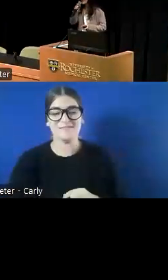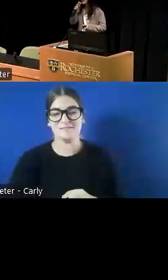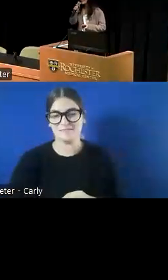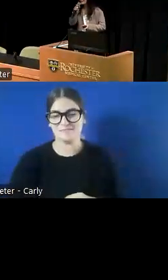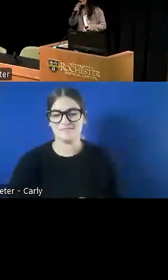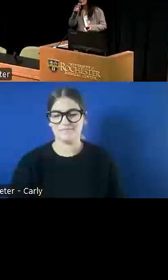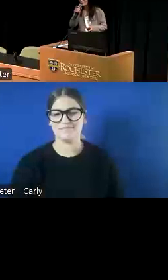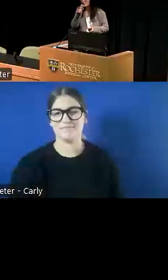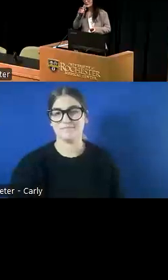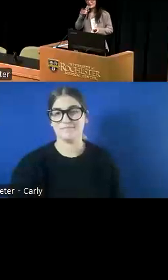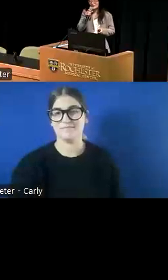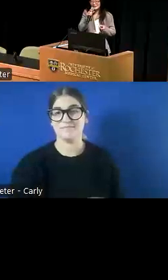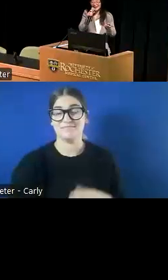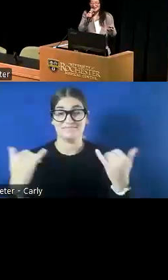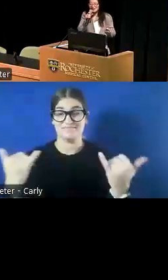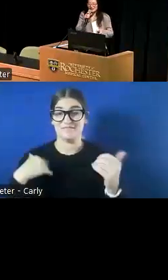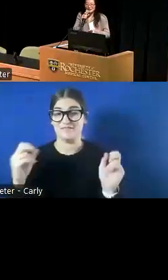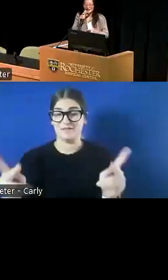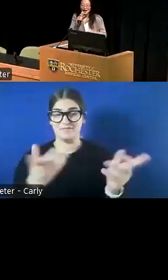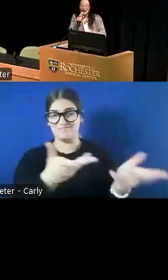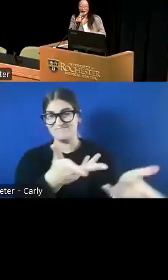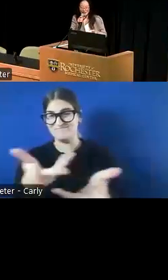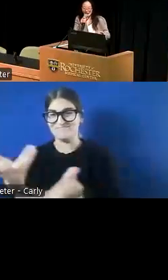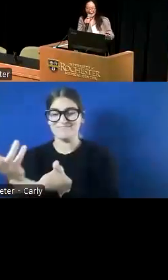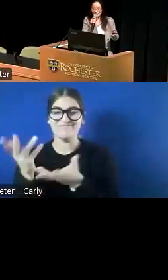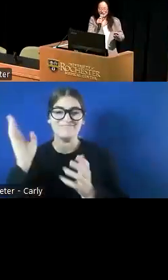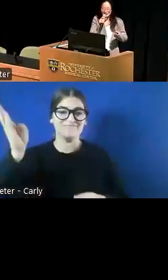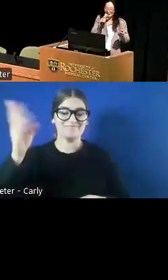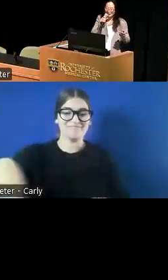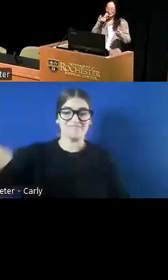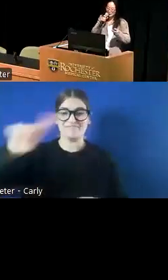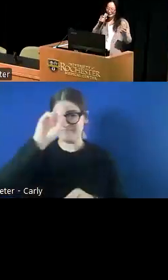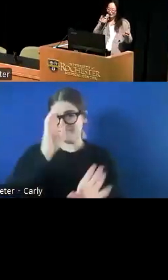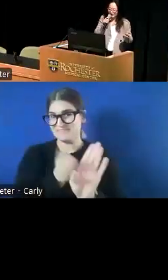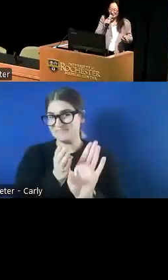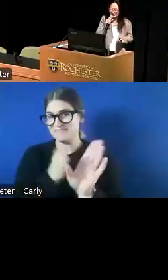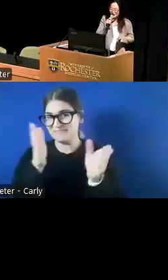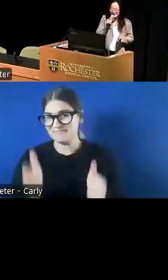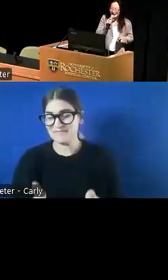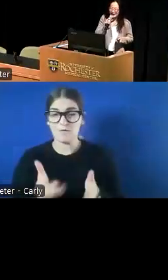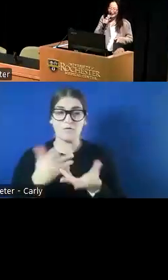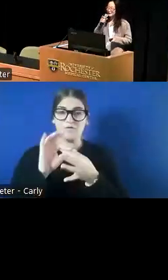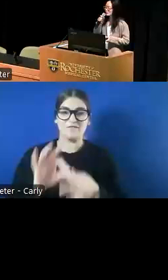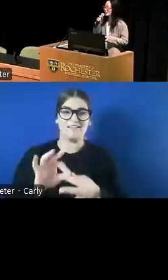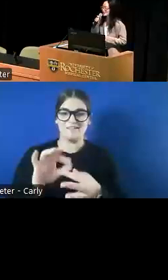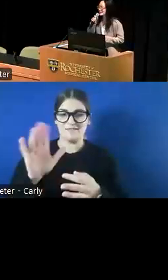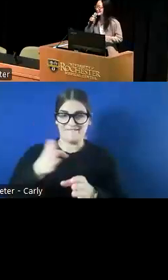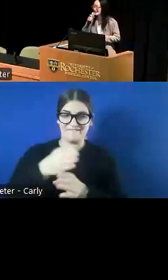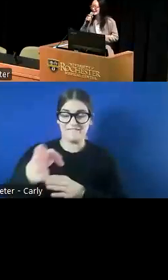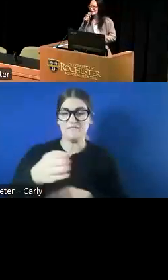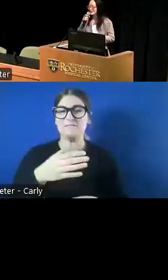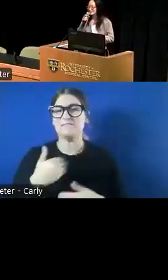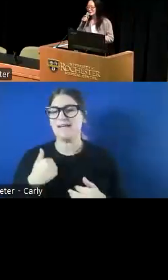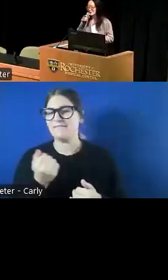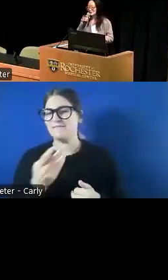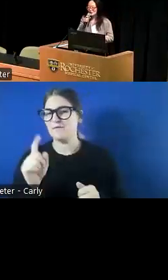to speak to a room full of psychiatrists or psychiatrist-related professionals, I have some questions that I